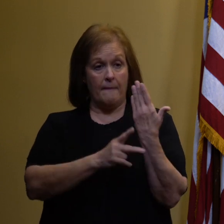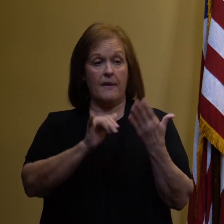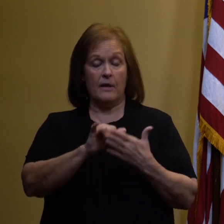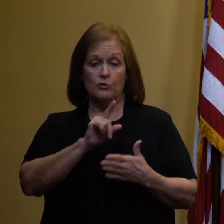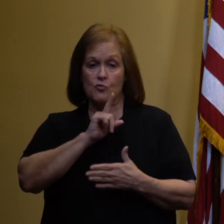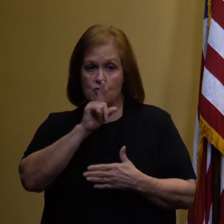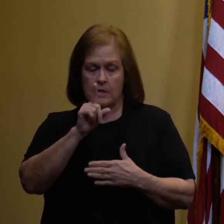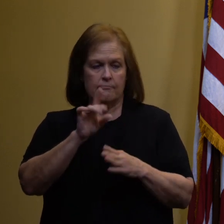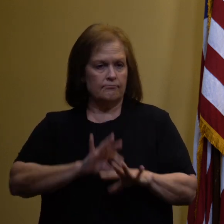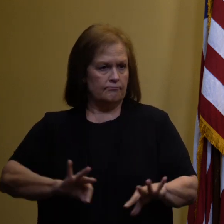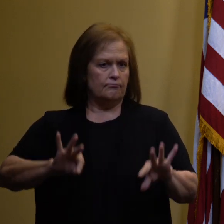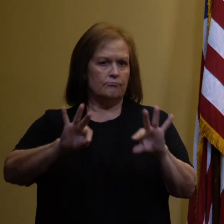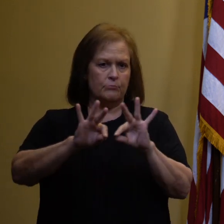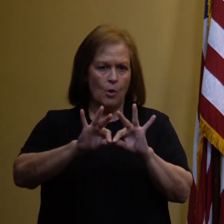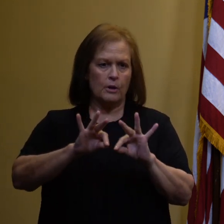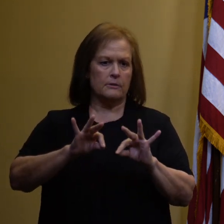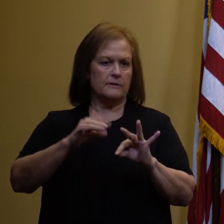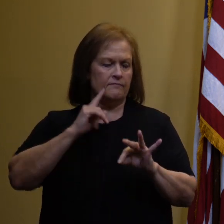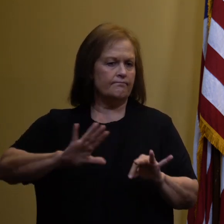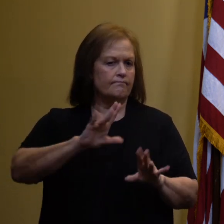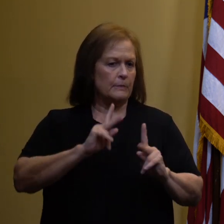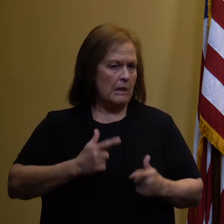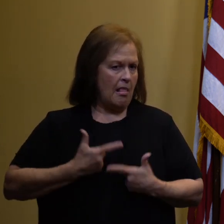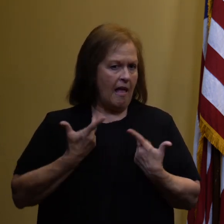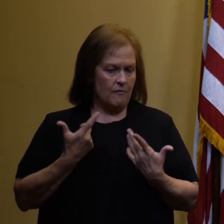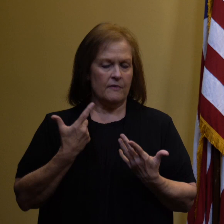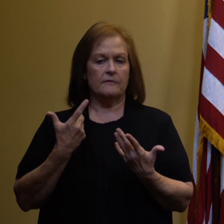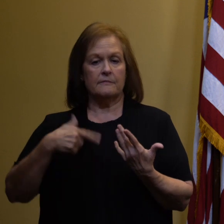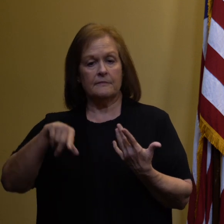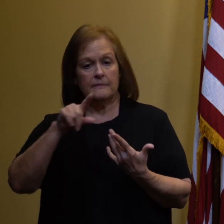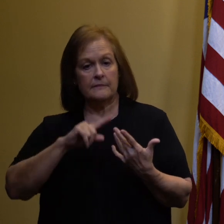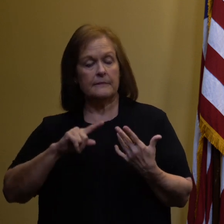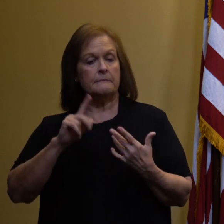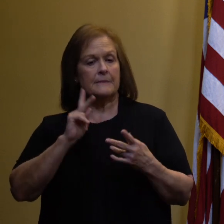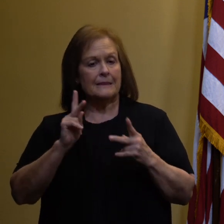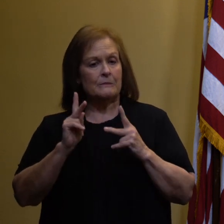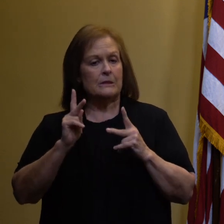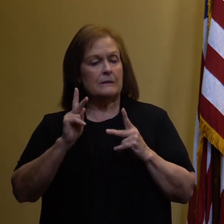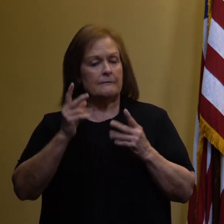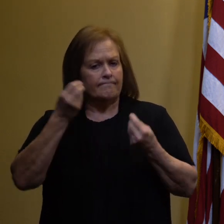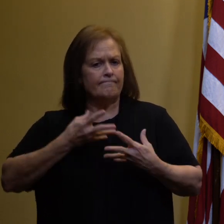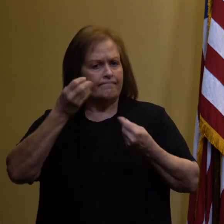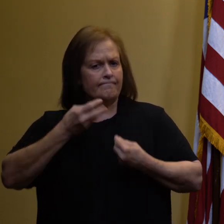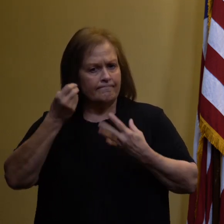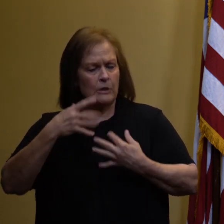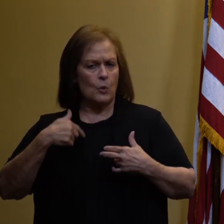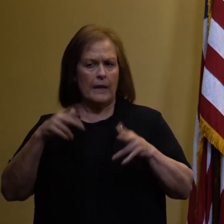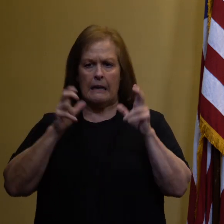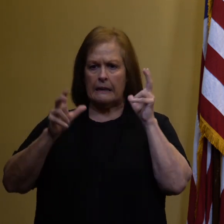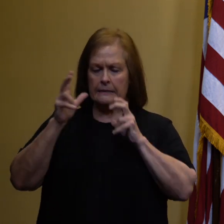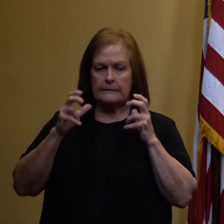true lifeline, and we hear this from residents every time, and as we listen to them, we do our best to stand up